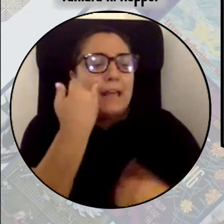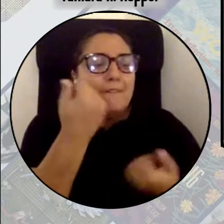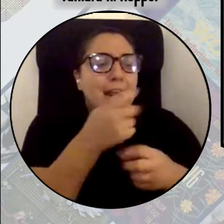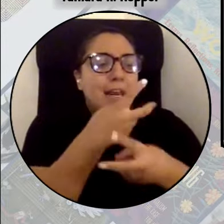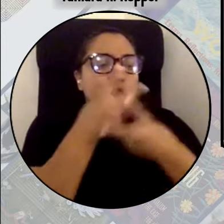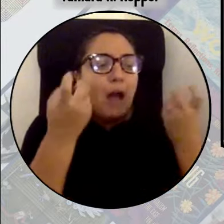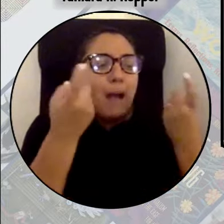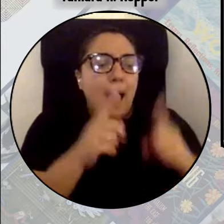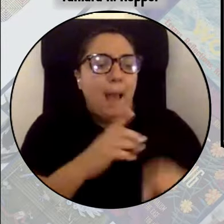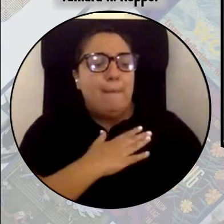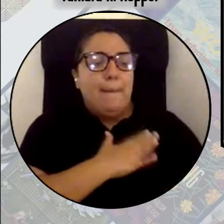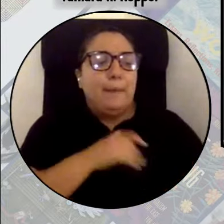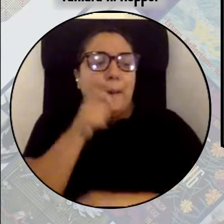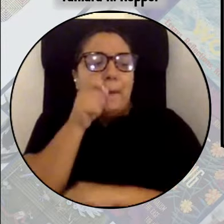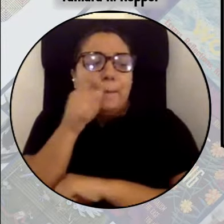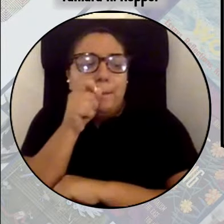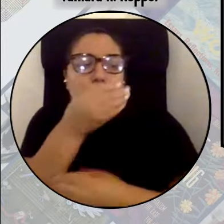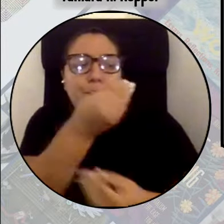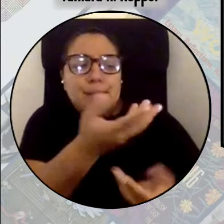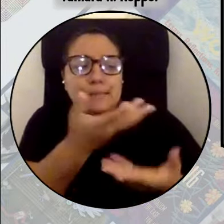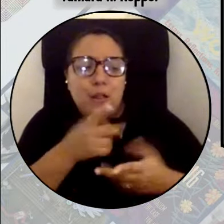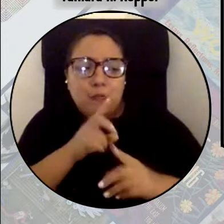right? So for example,